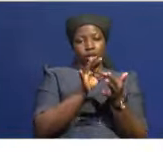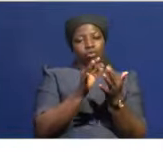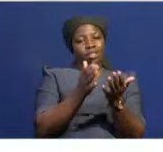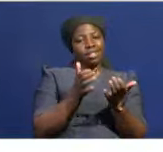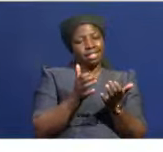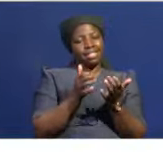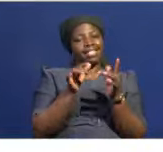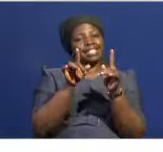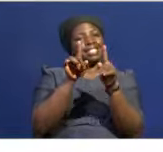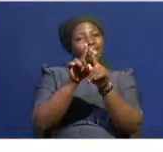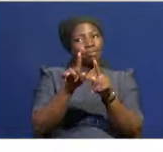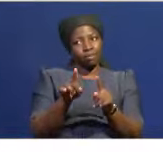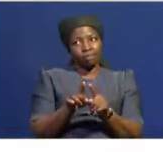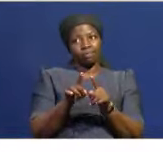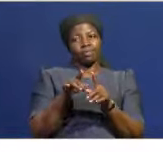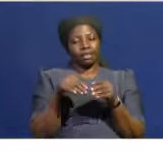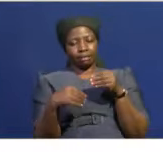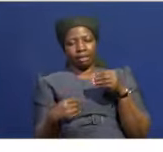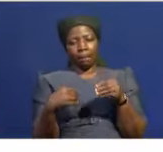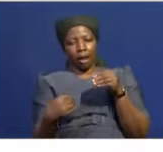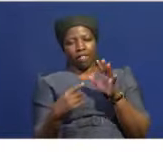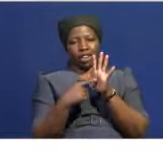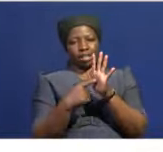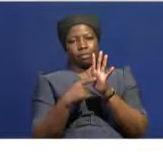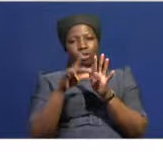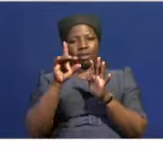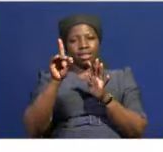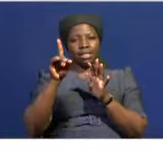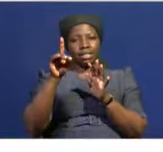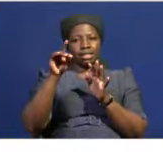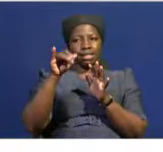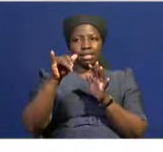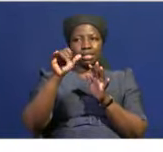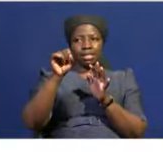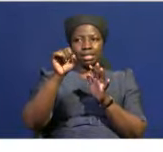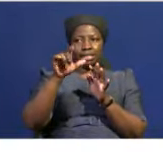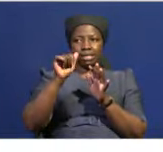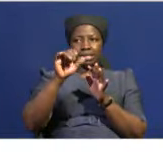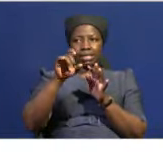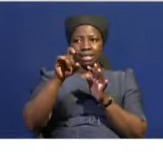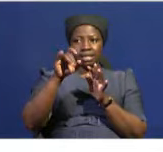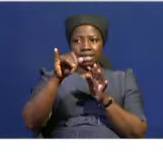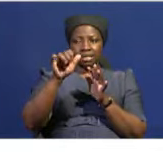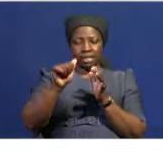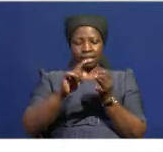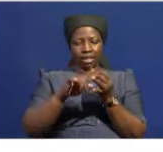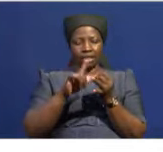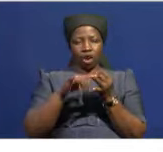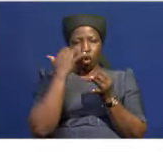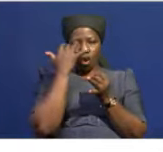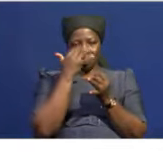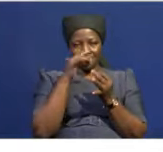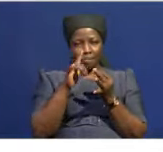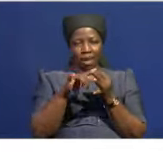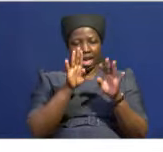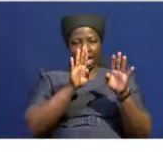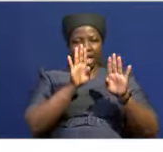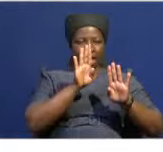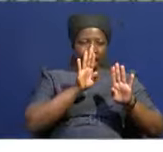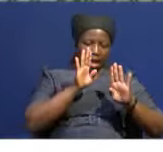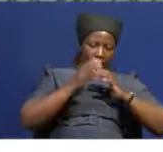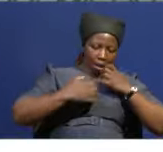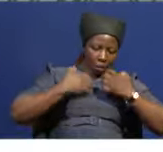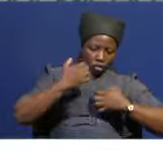as dyslexia, autism, emotional and behavioral difficulties at all levels of